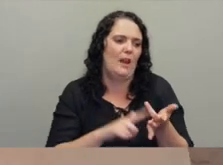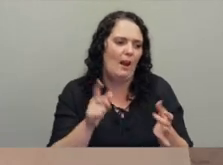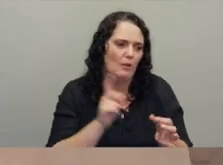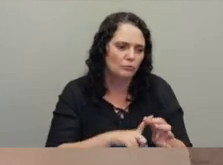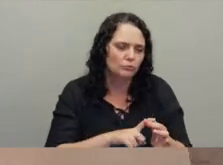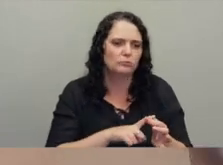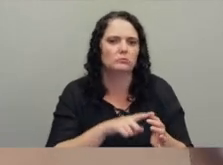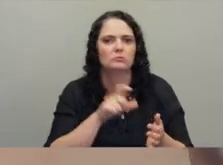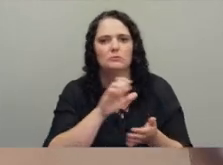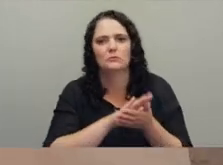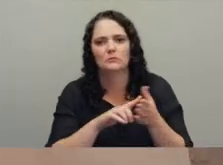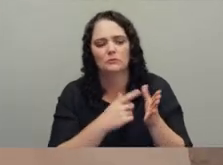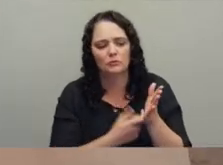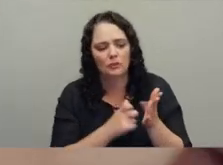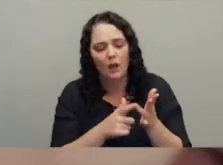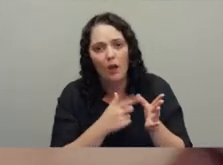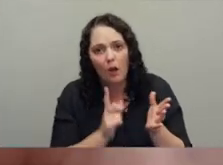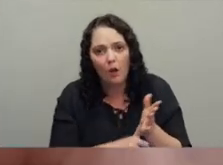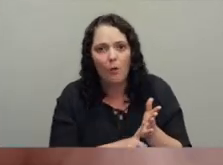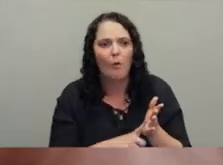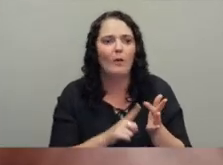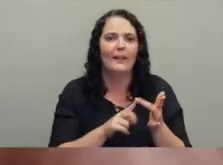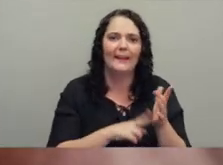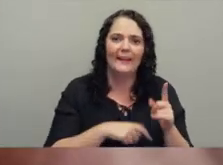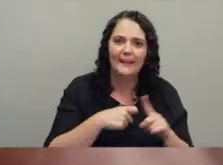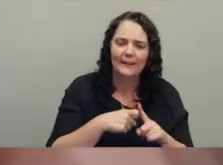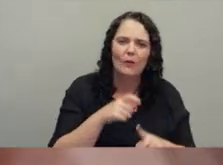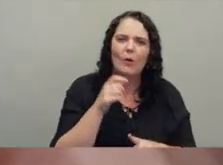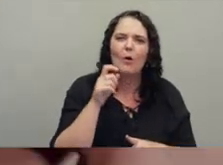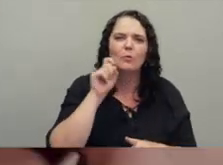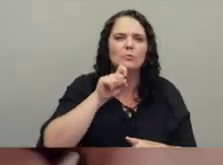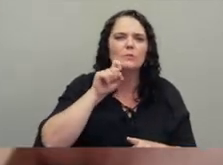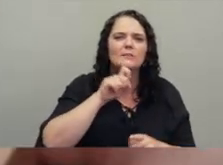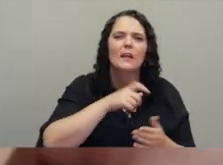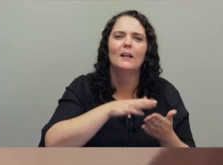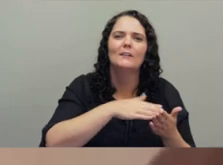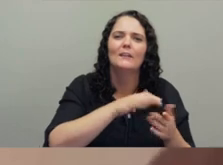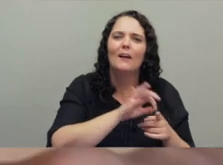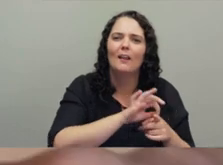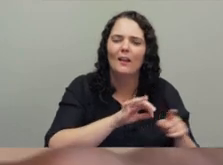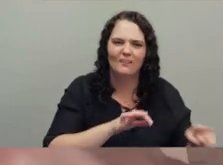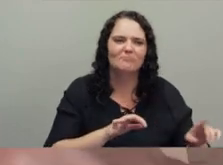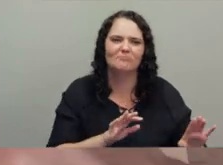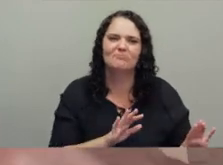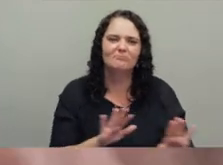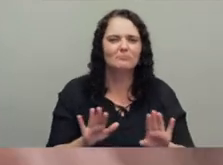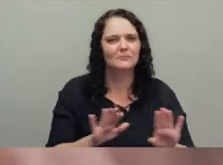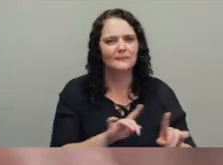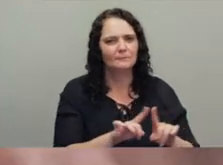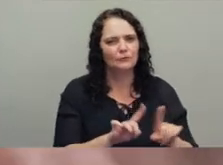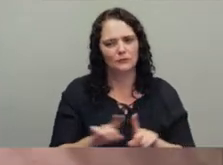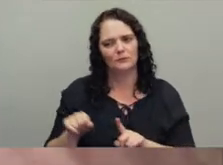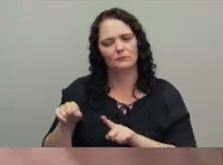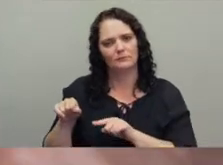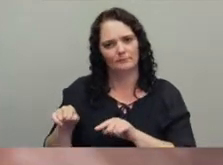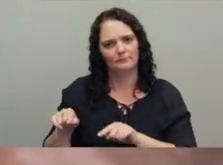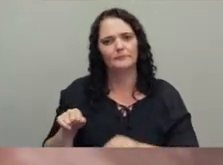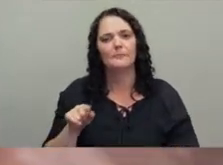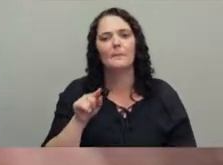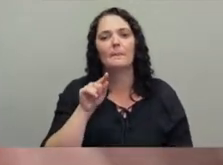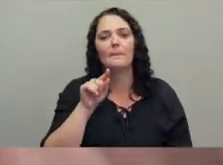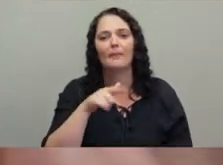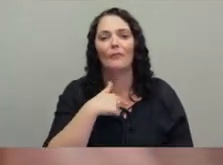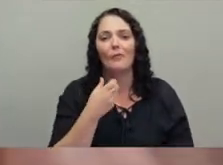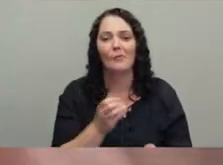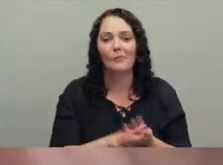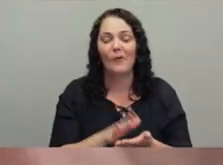or a liquid material like watercolor or ink. All right, so I'm gonna go, really put that dove's head